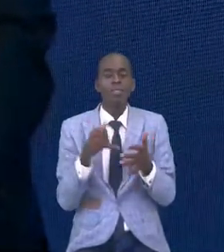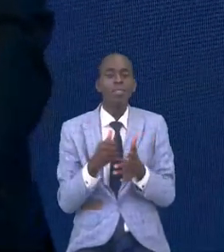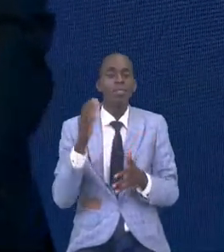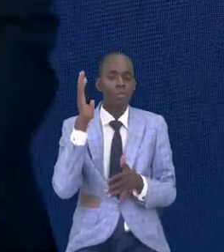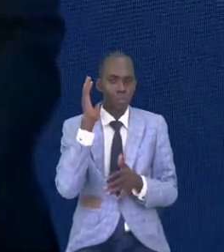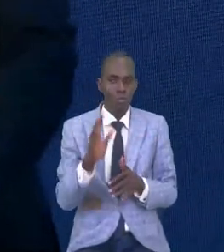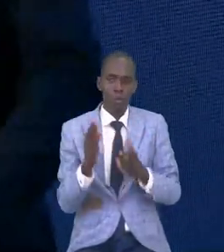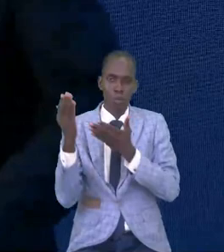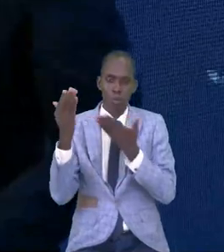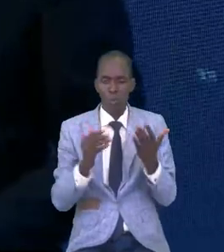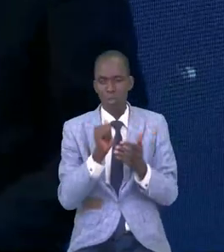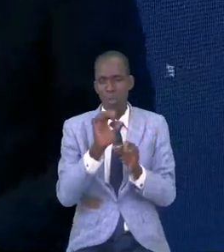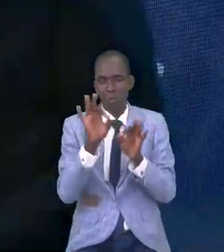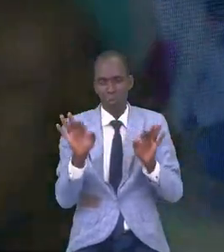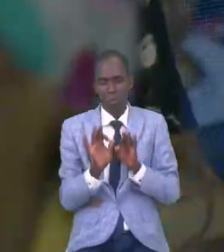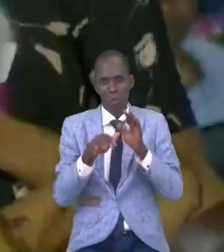Let's do that, please.